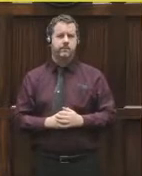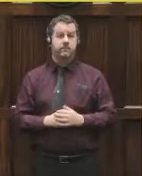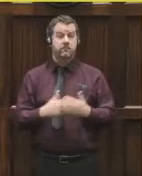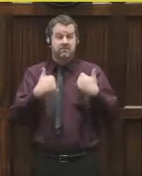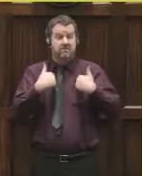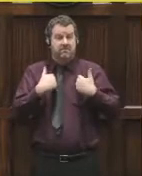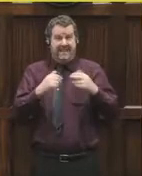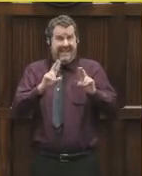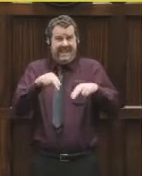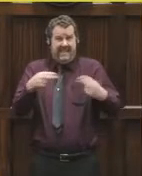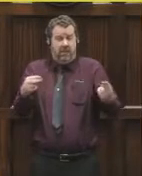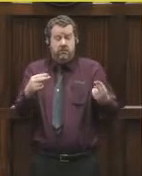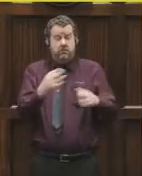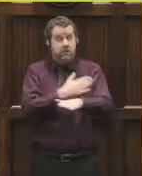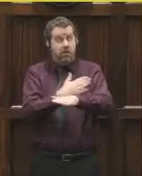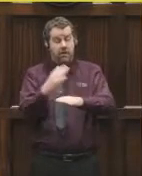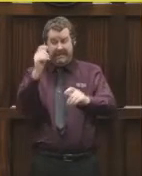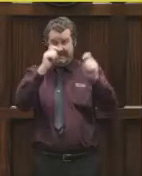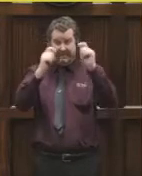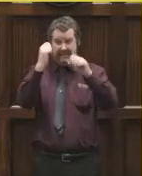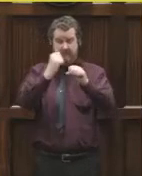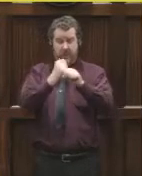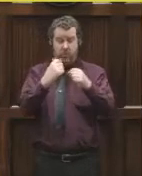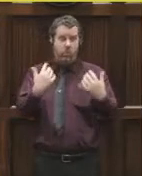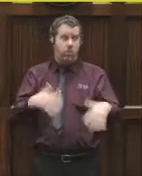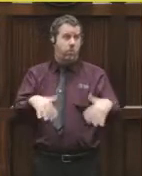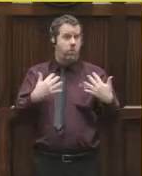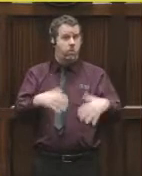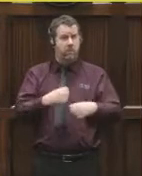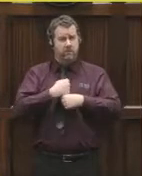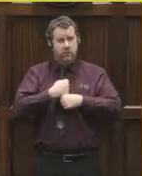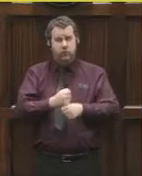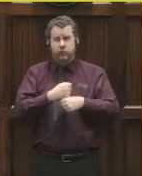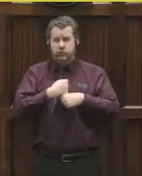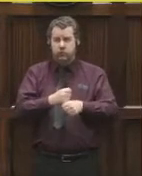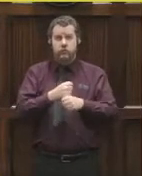even begin to contemplate how frustrating